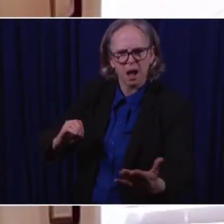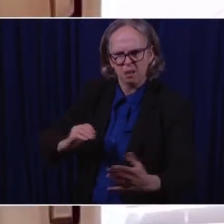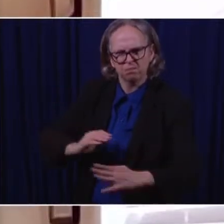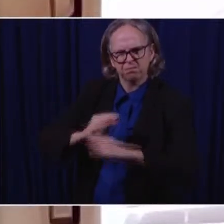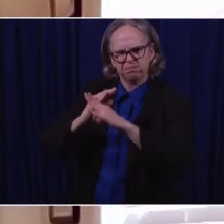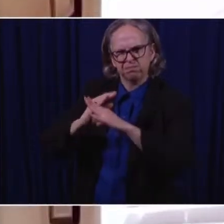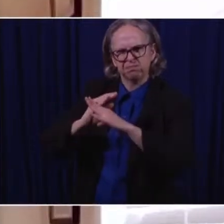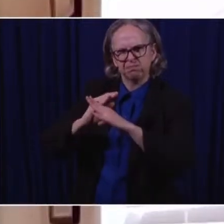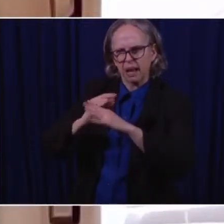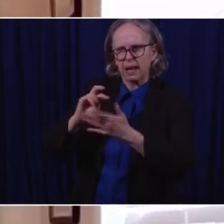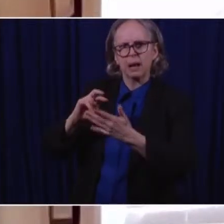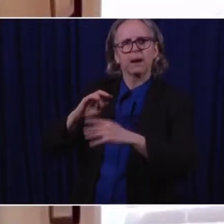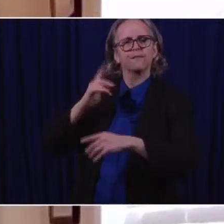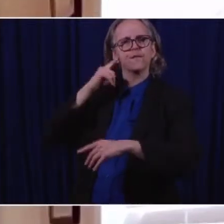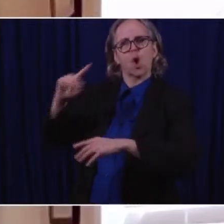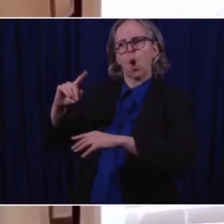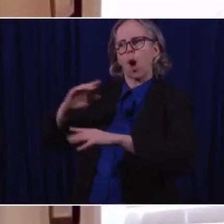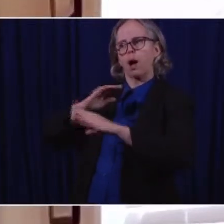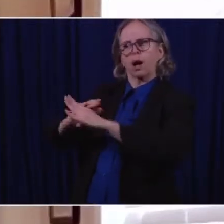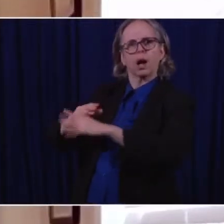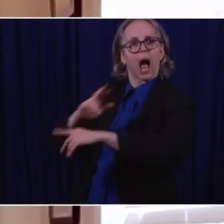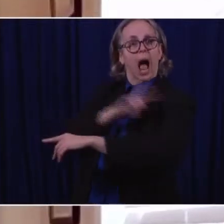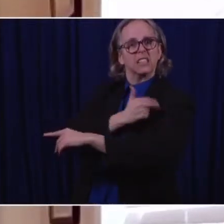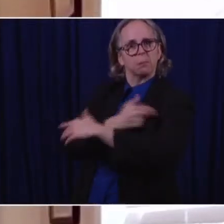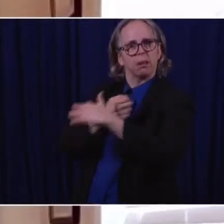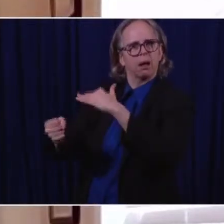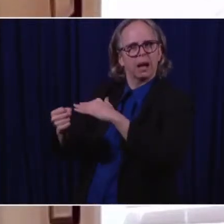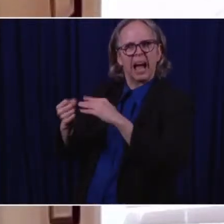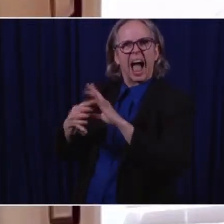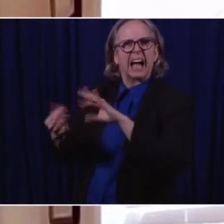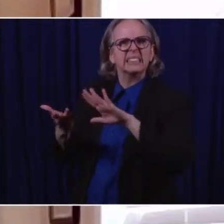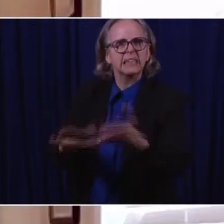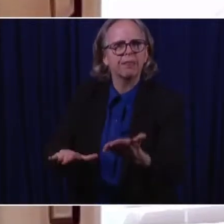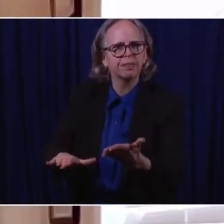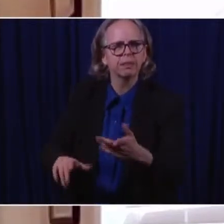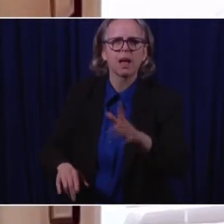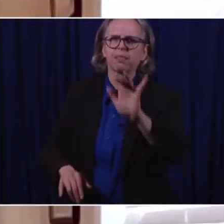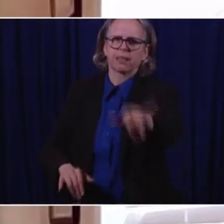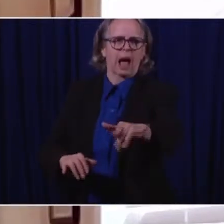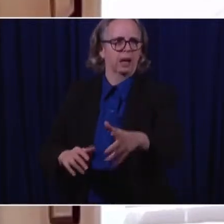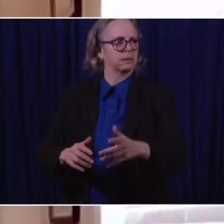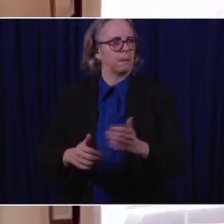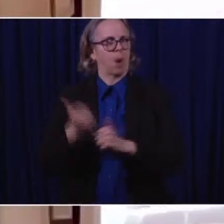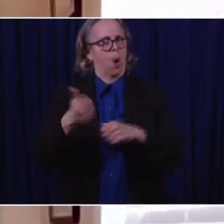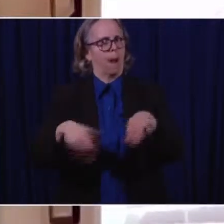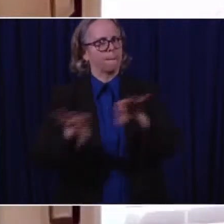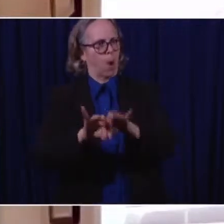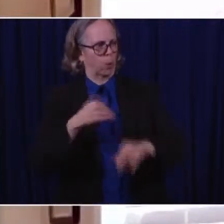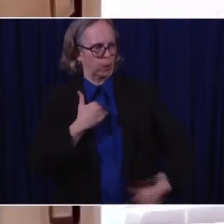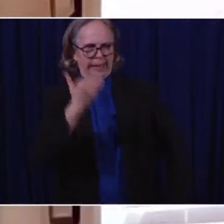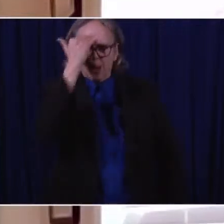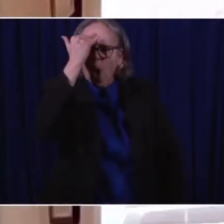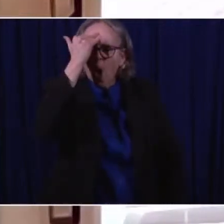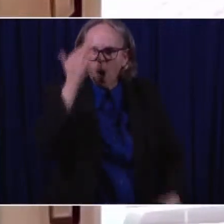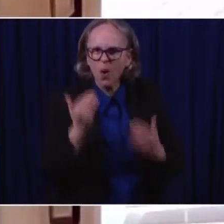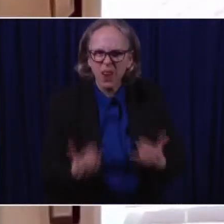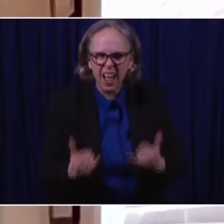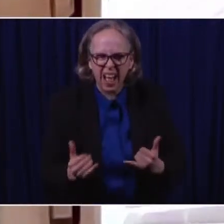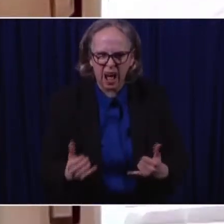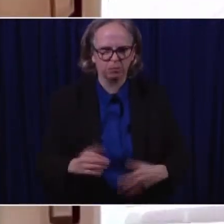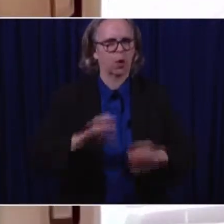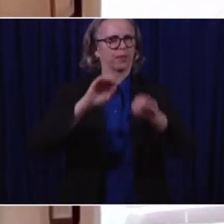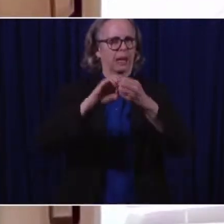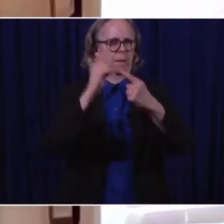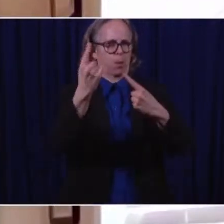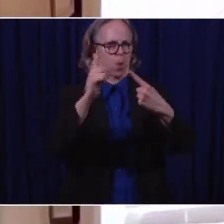hospitalization and death, which are really the endpoints that matter the most. So that's point number 1.